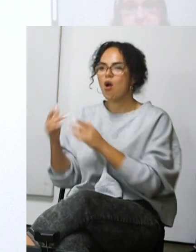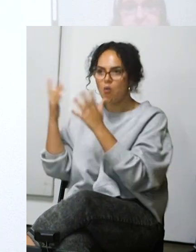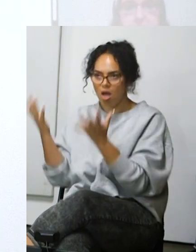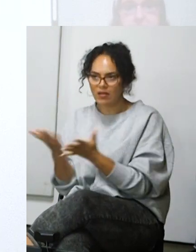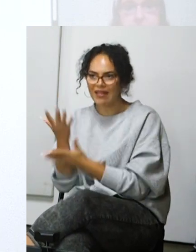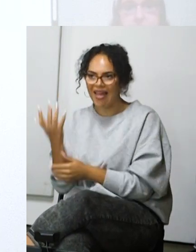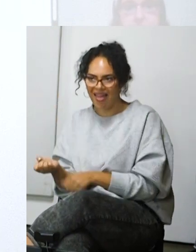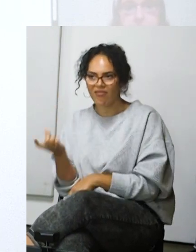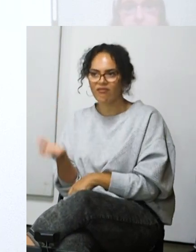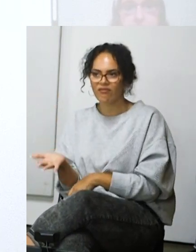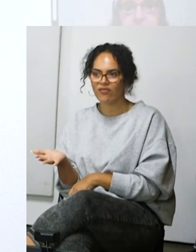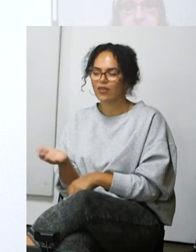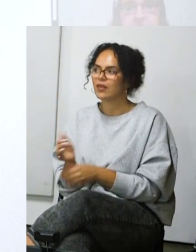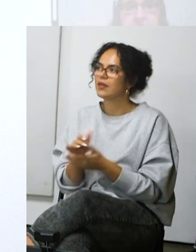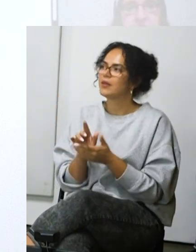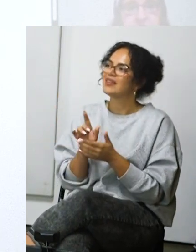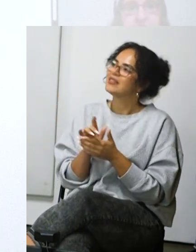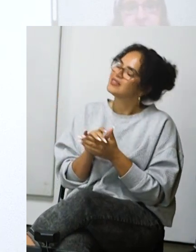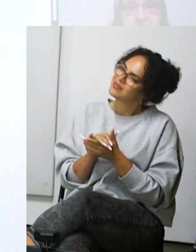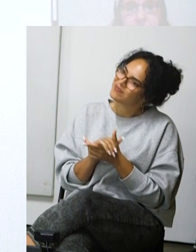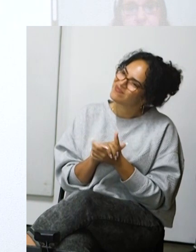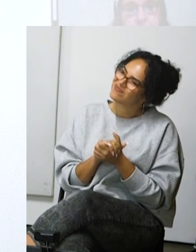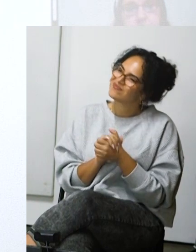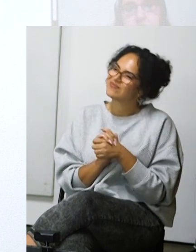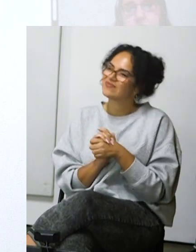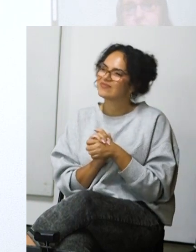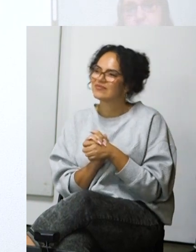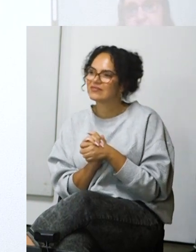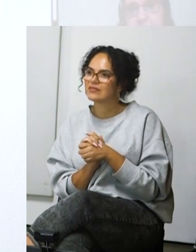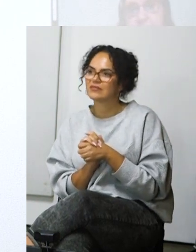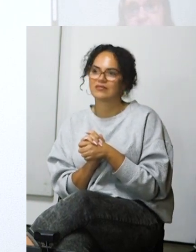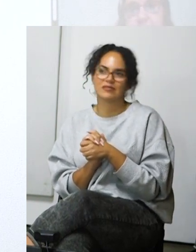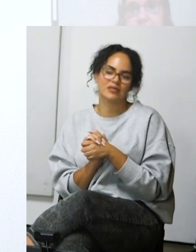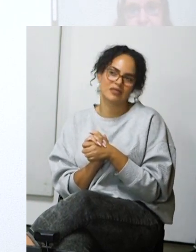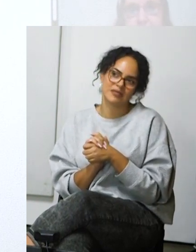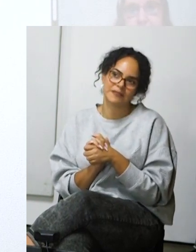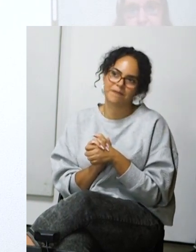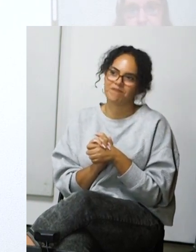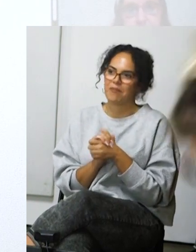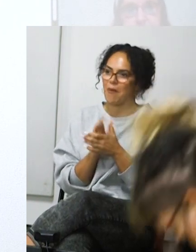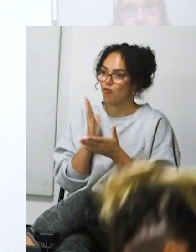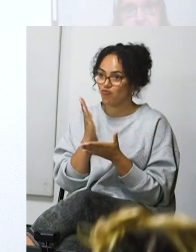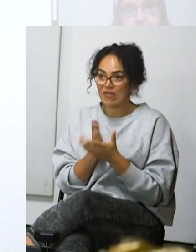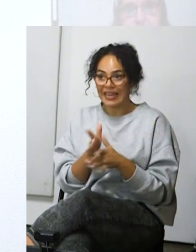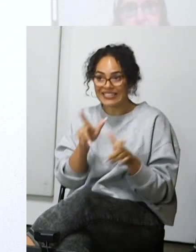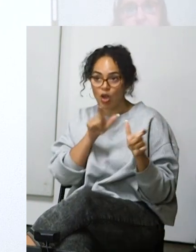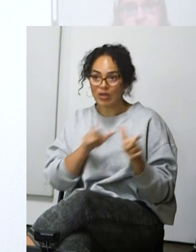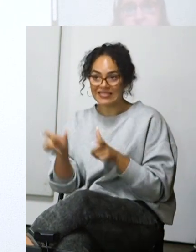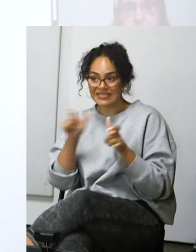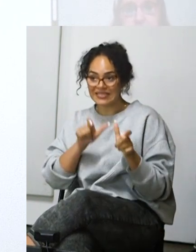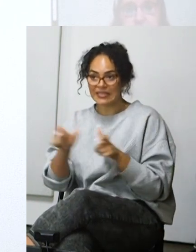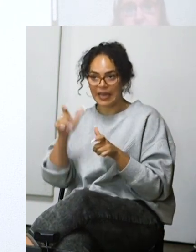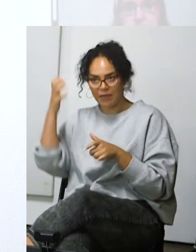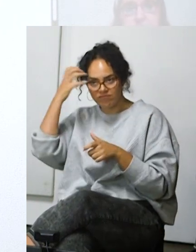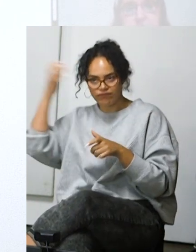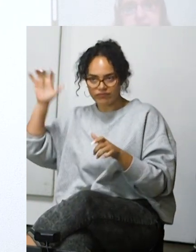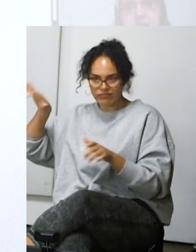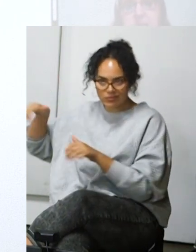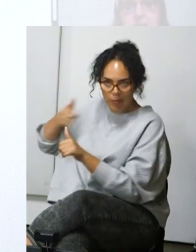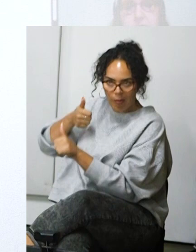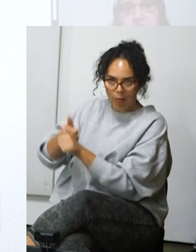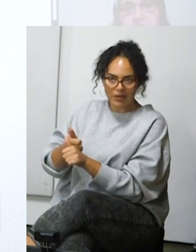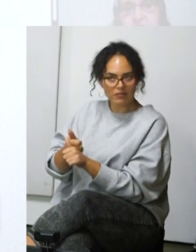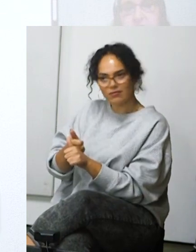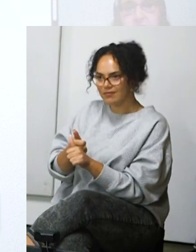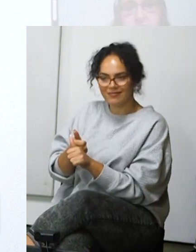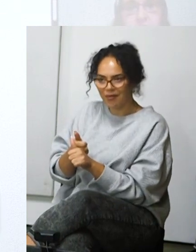generally. But these efforts are not being consistently supported. So there have been really